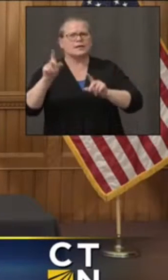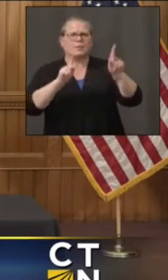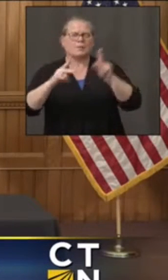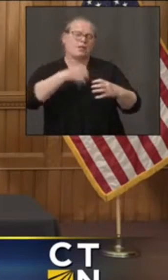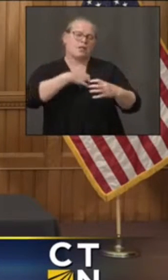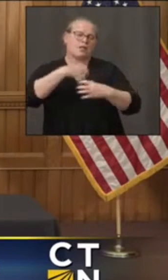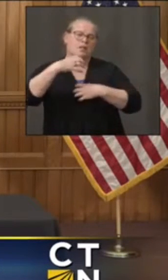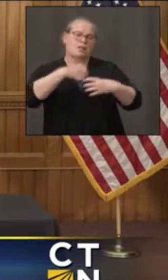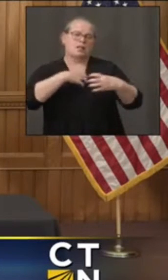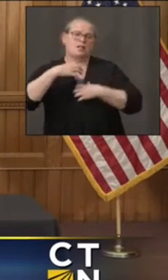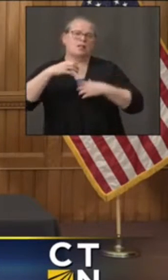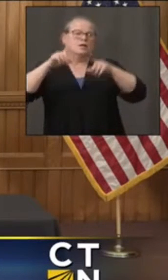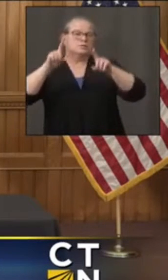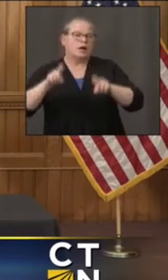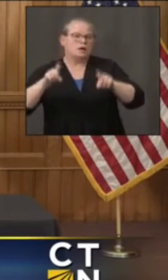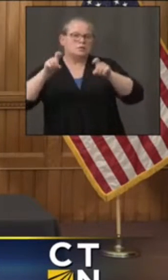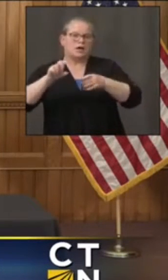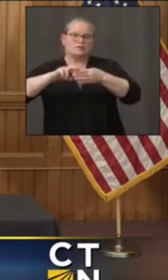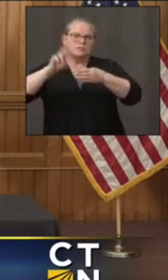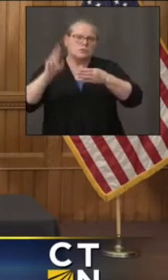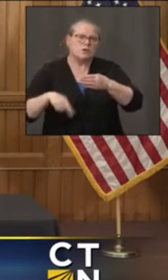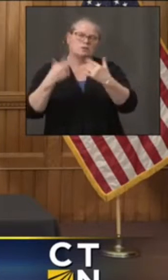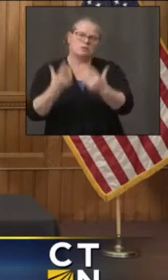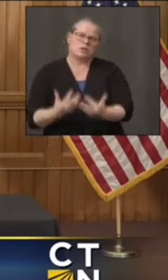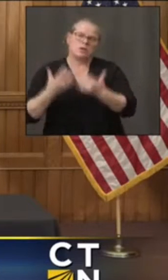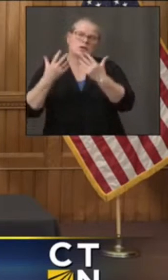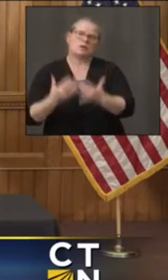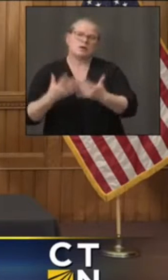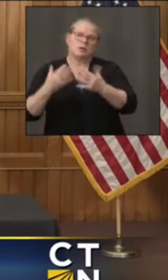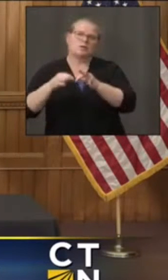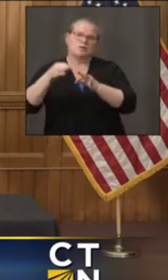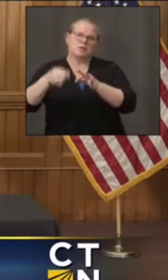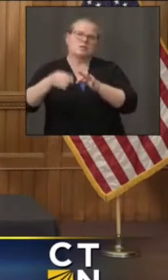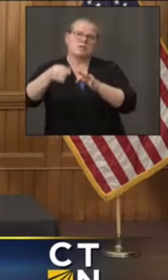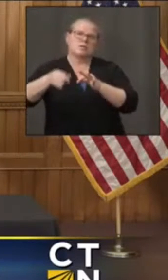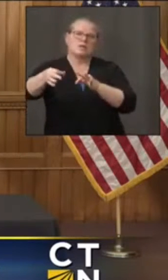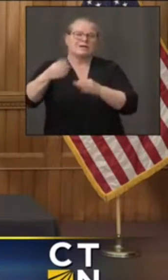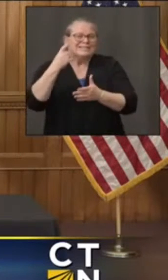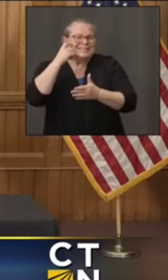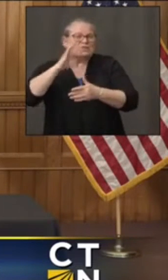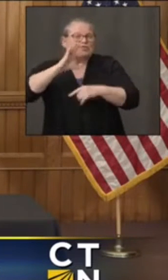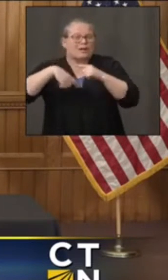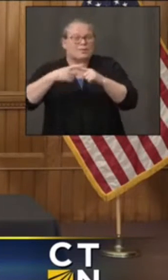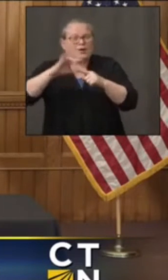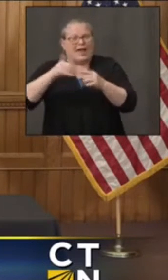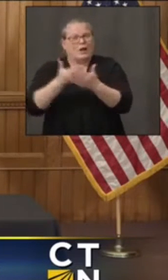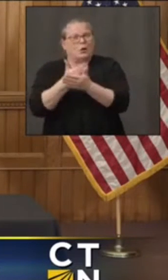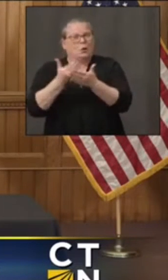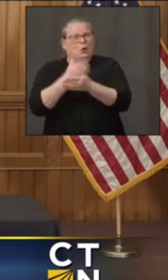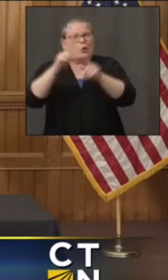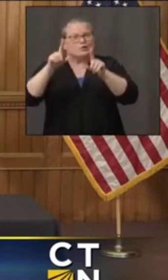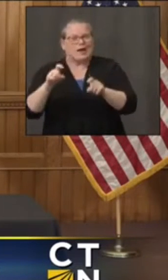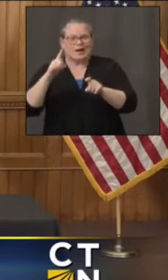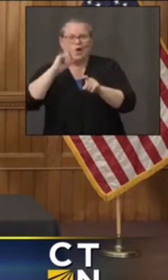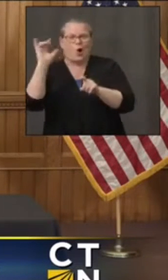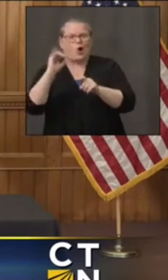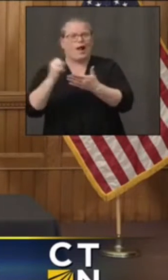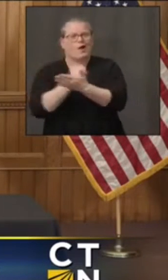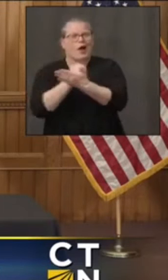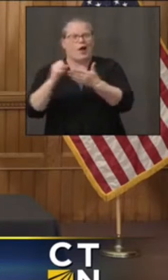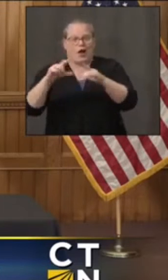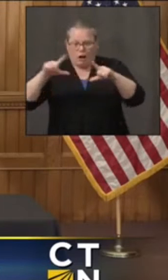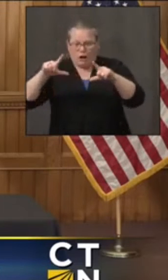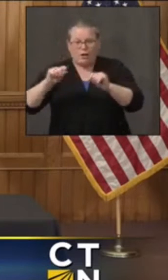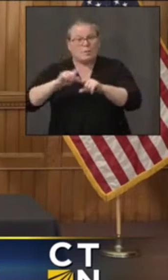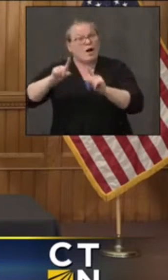time. You talked about the credit card test a moment ago, but are there efforts being made to increase